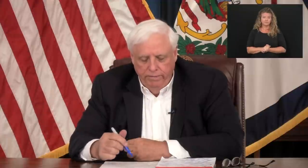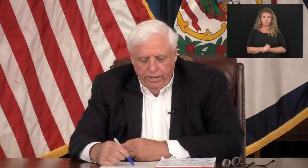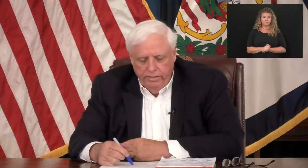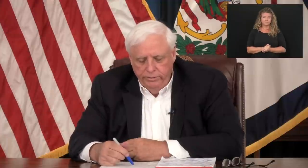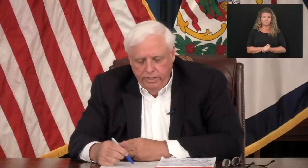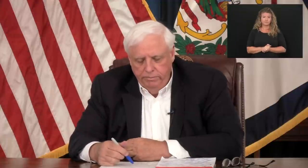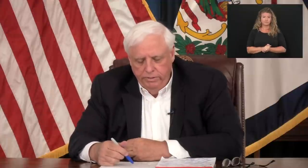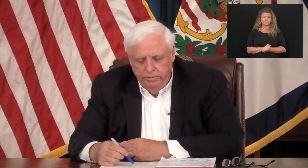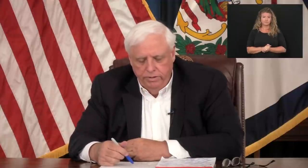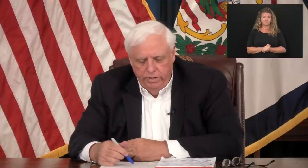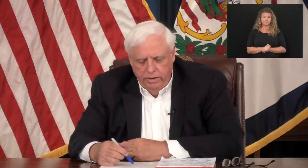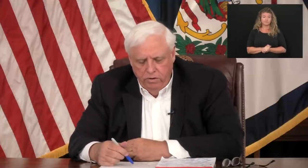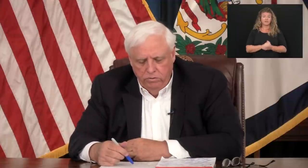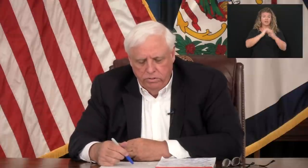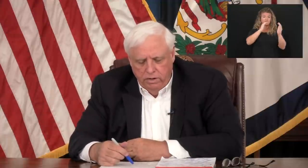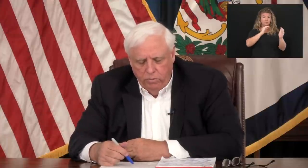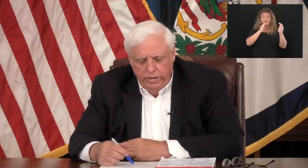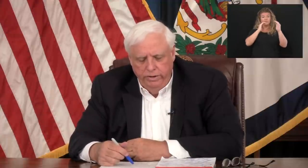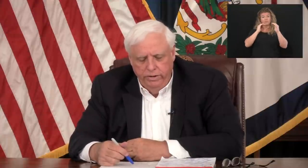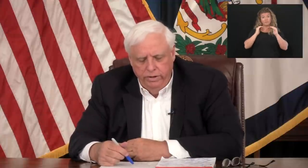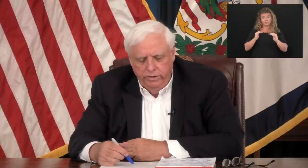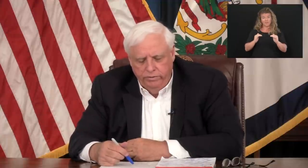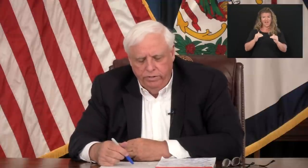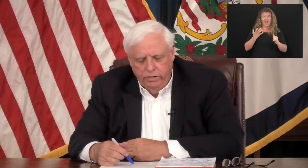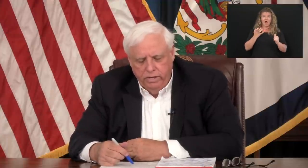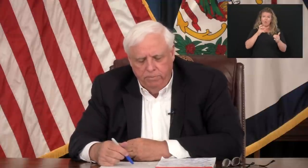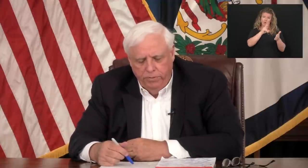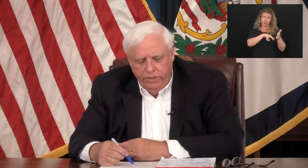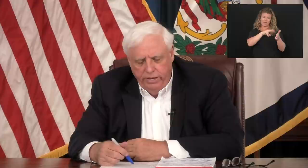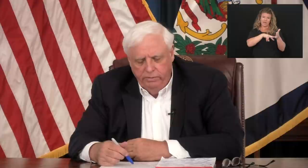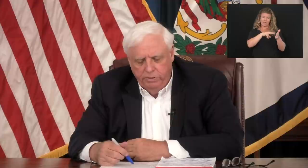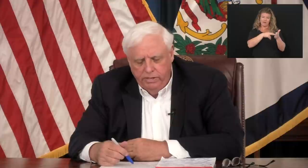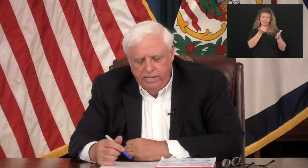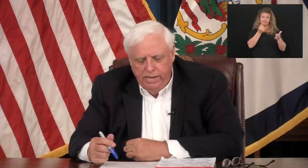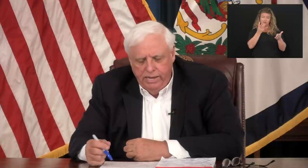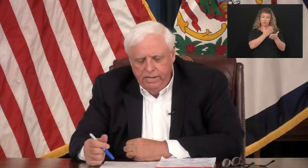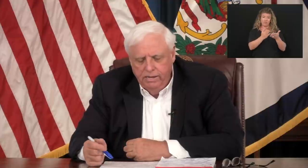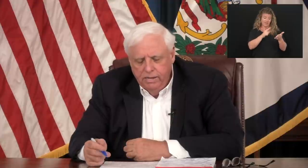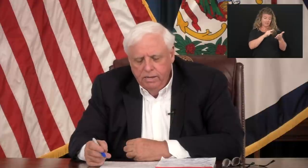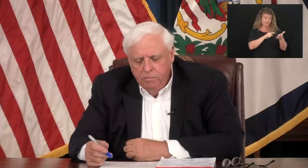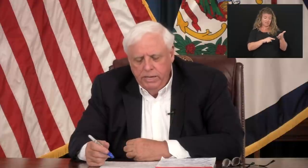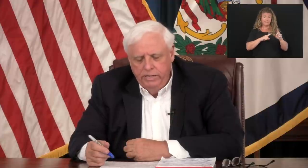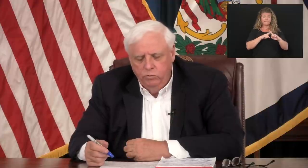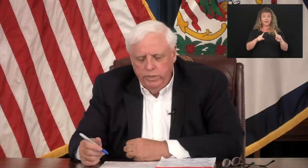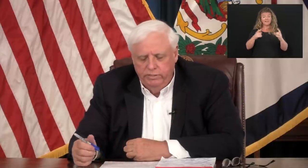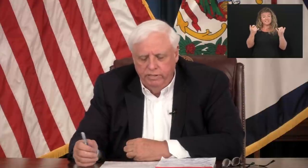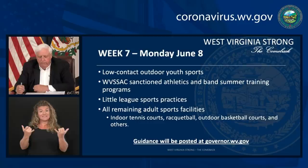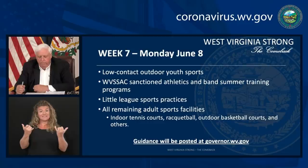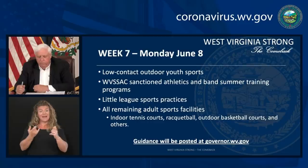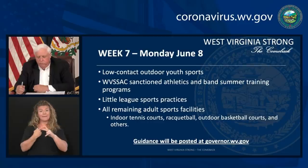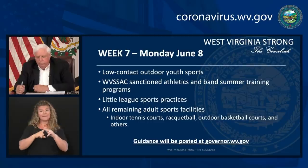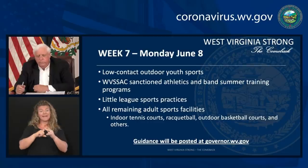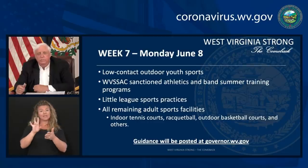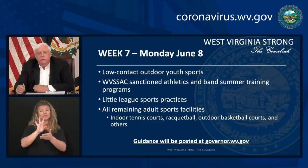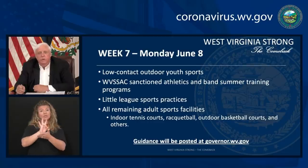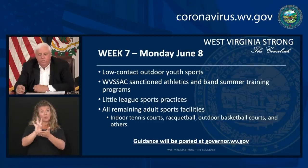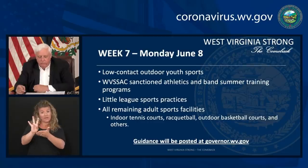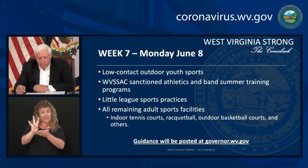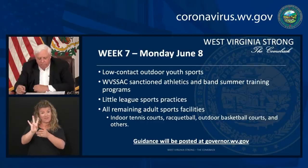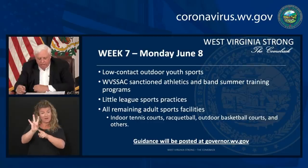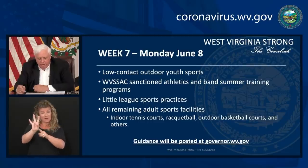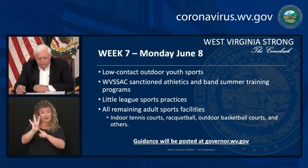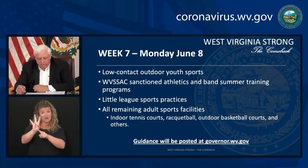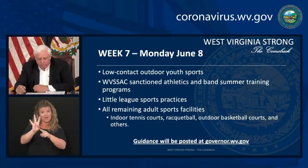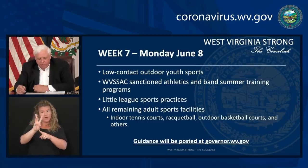Now, if I could jump to just, you know, I'll read to you just a couple things, but today begins week seven of the West Virginia Strong,